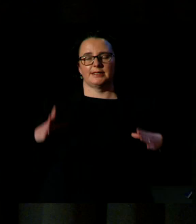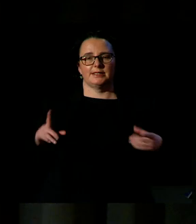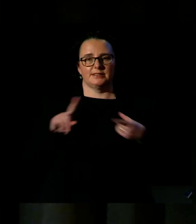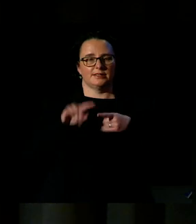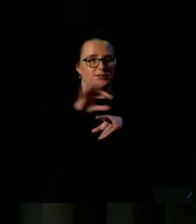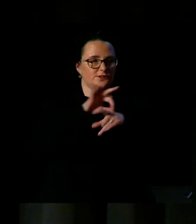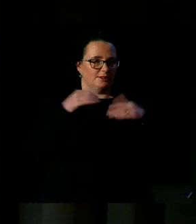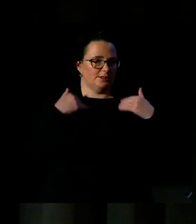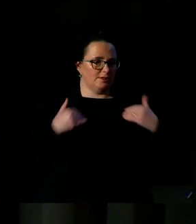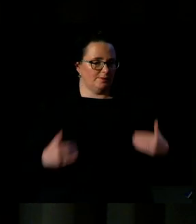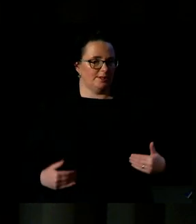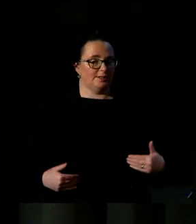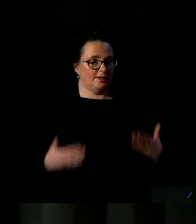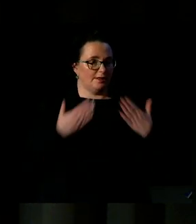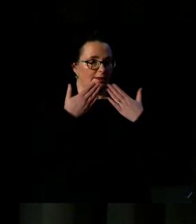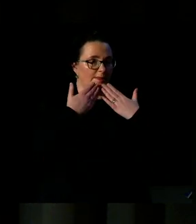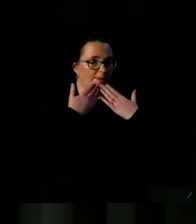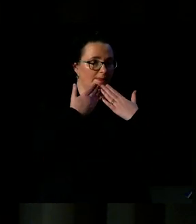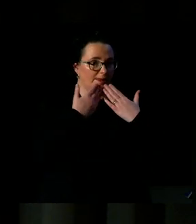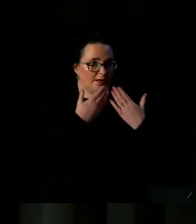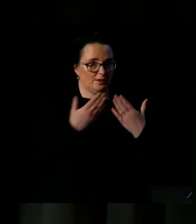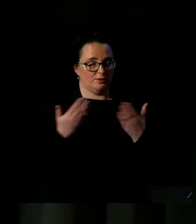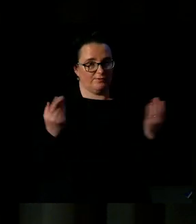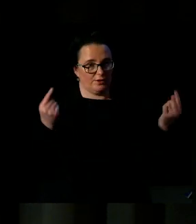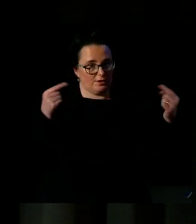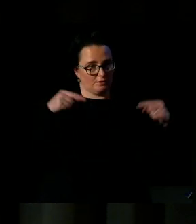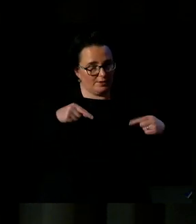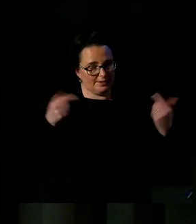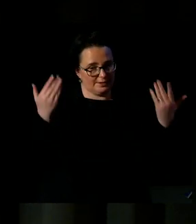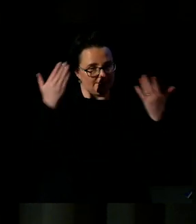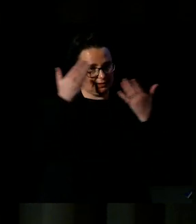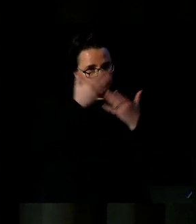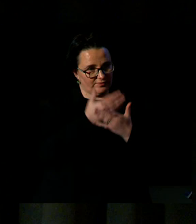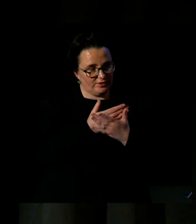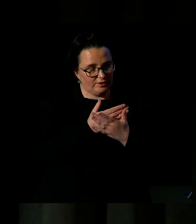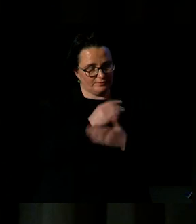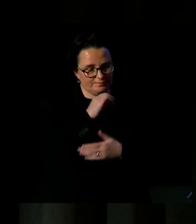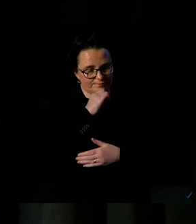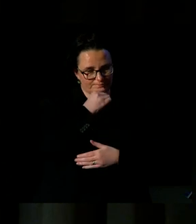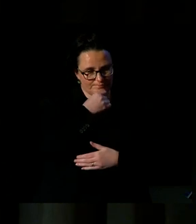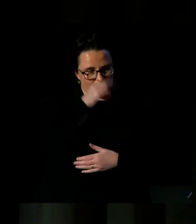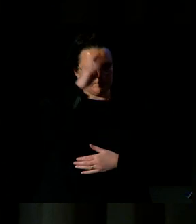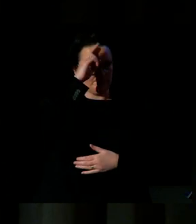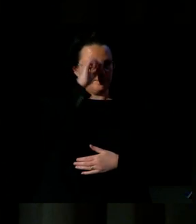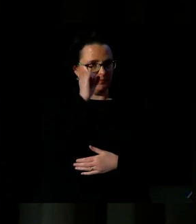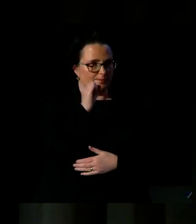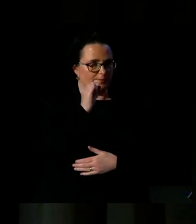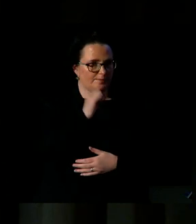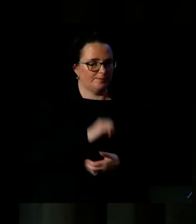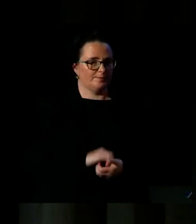Ladies and gentlemen, thank you for joining us in this evening of solemn commemoration.